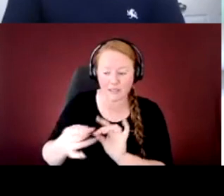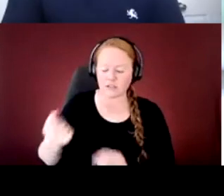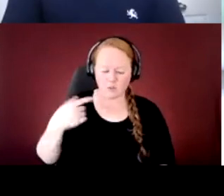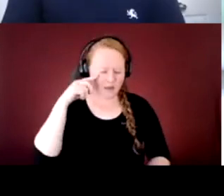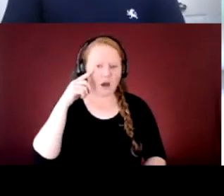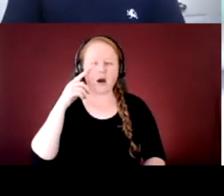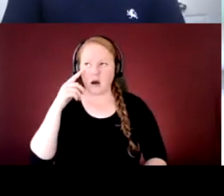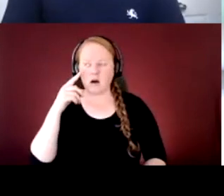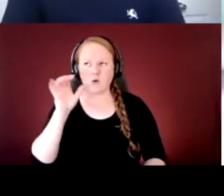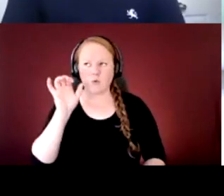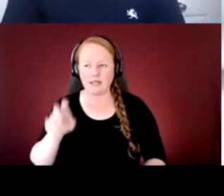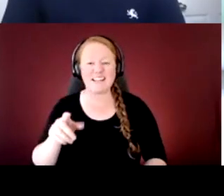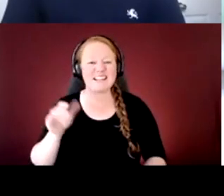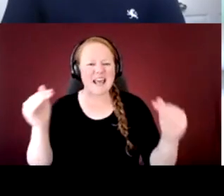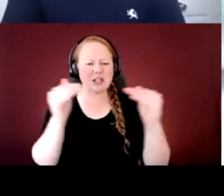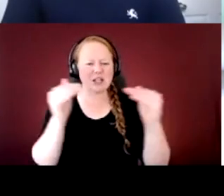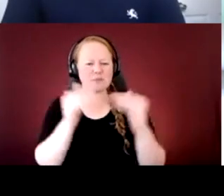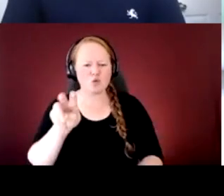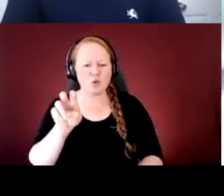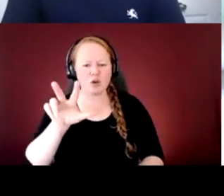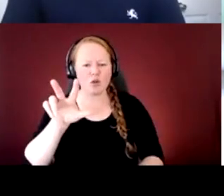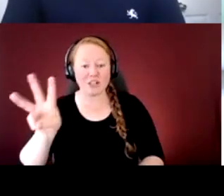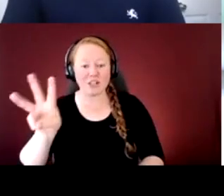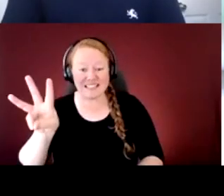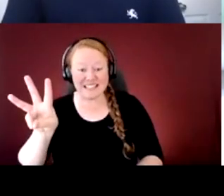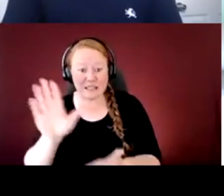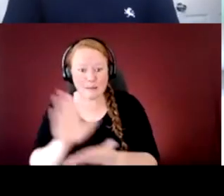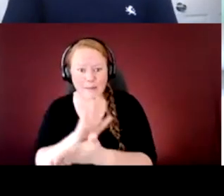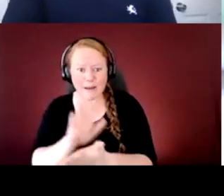about 236 pages of solid text.